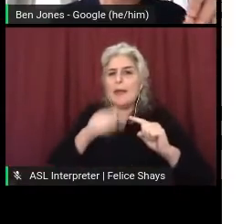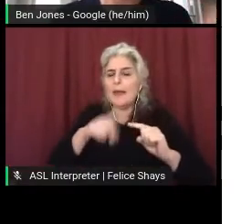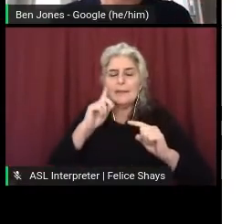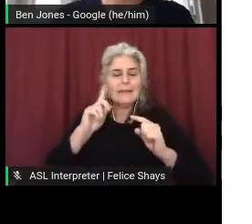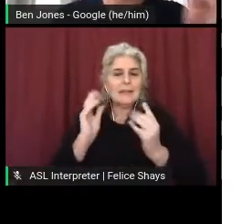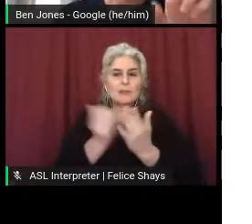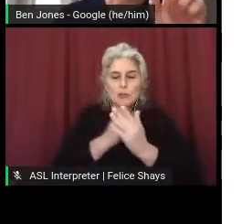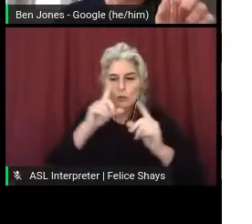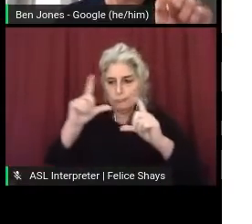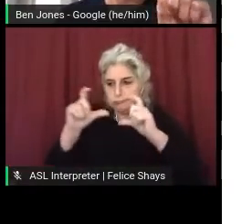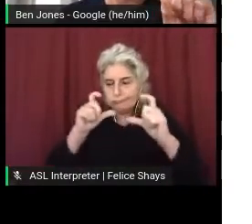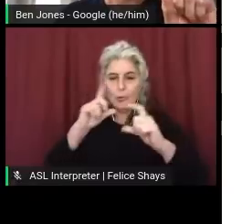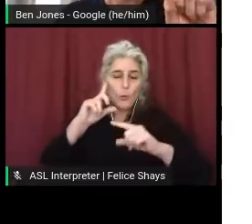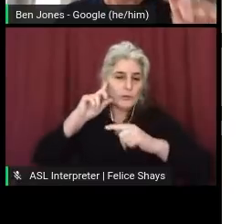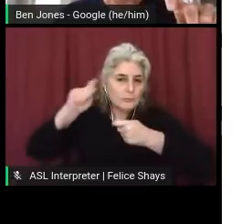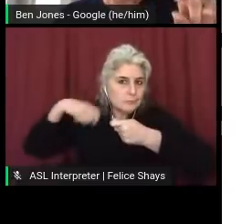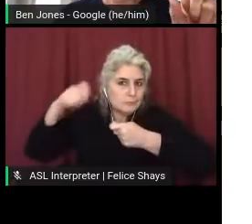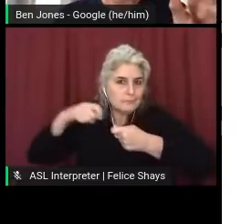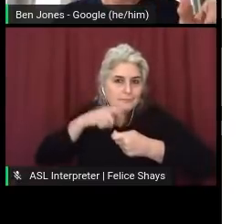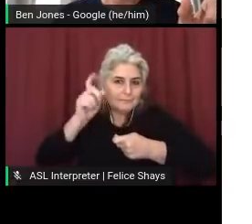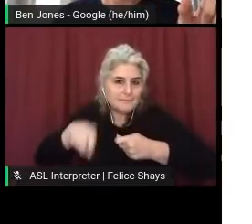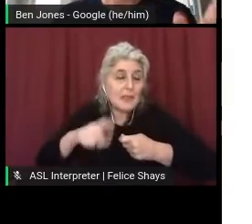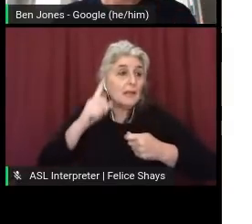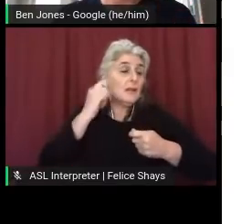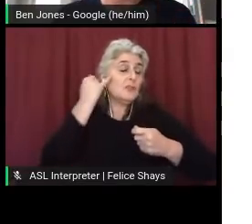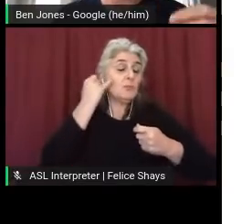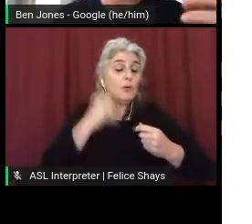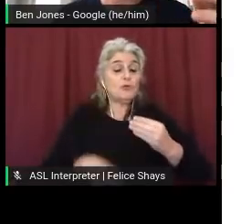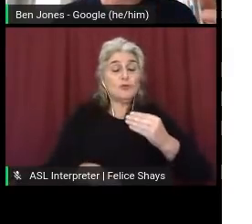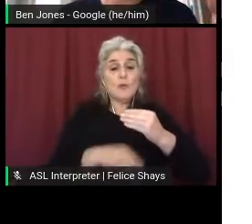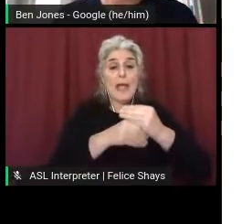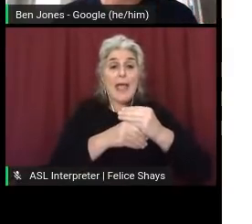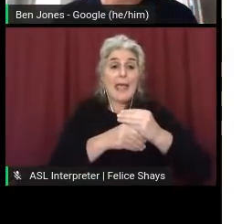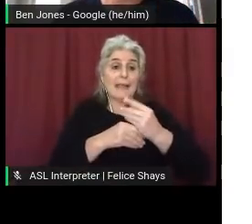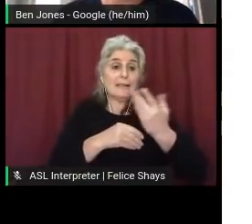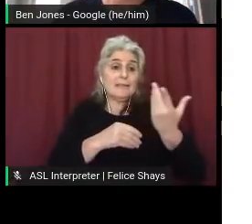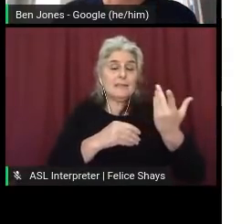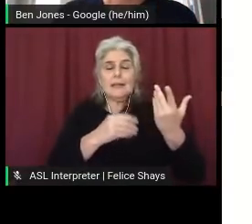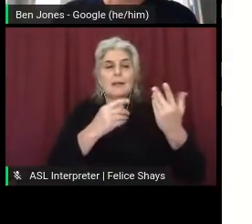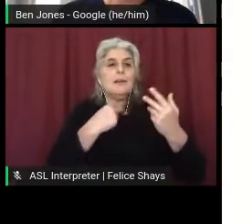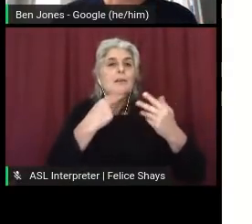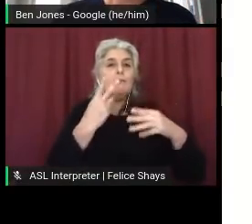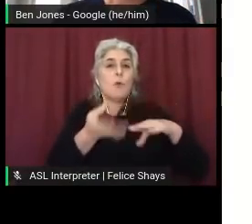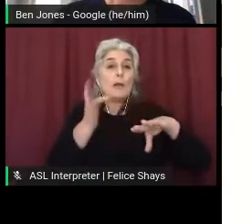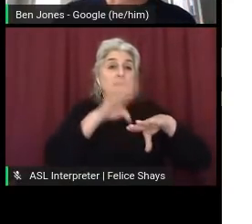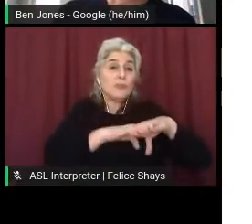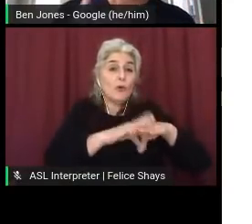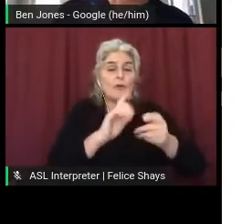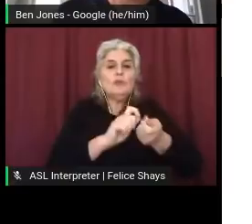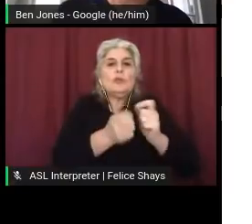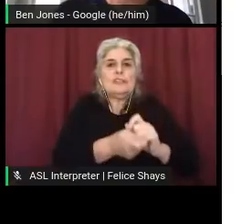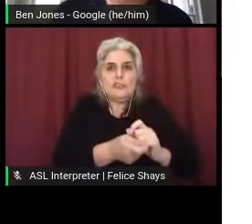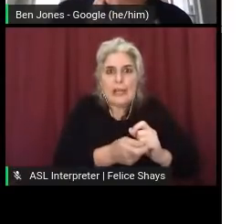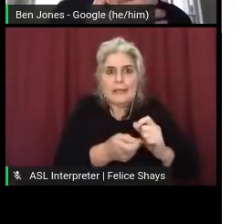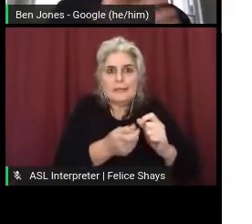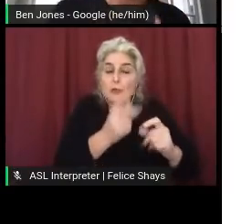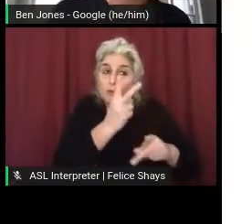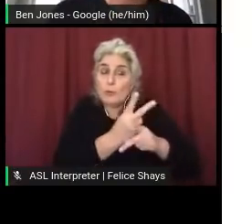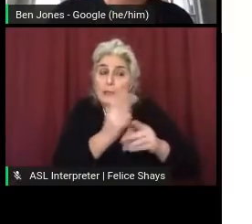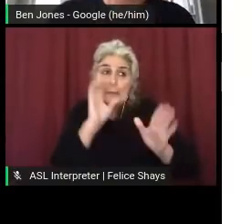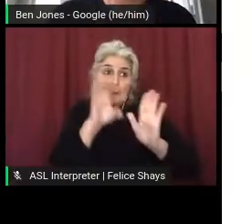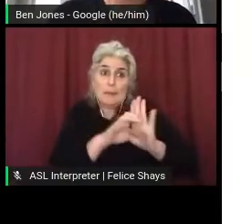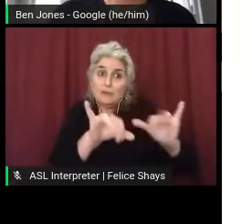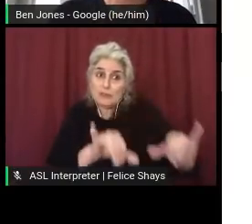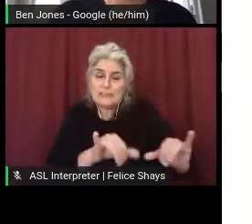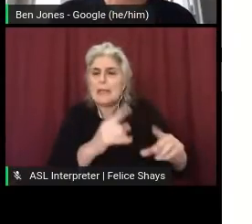for something as simple as adding or changing supers or a voiceover, you can create a different message and you